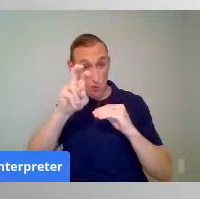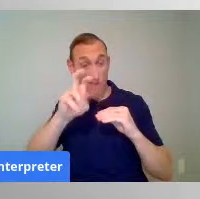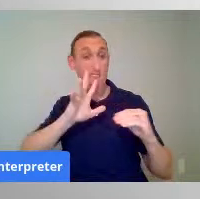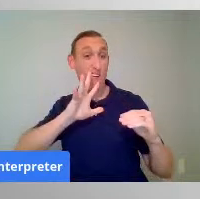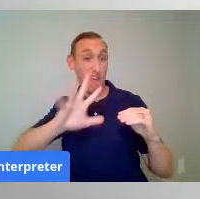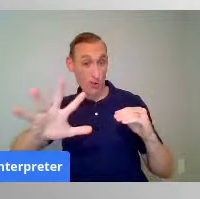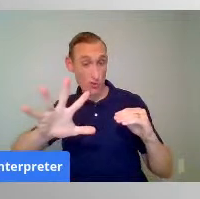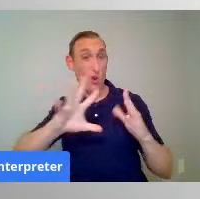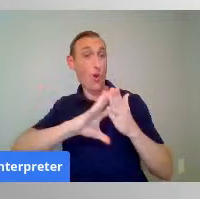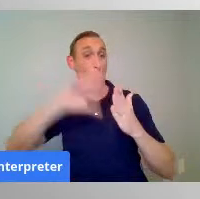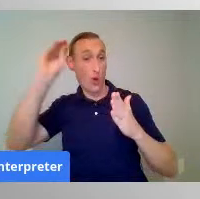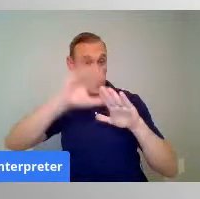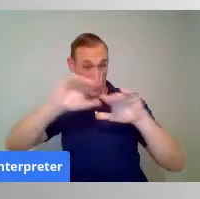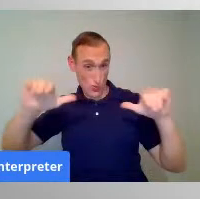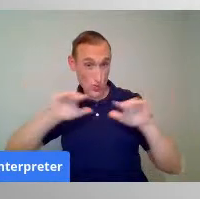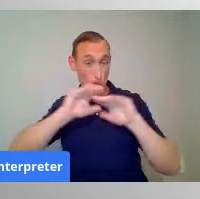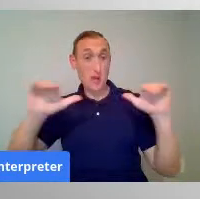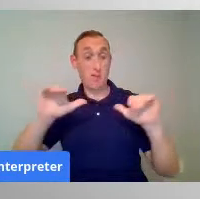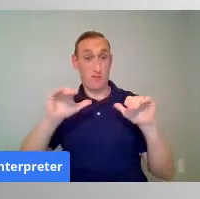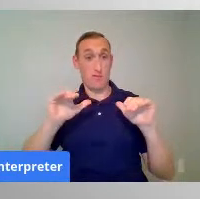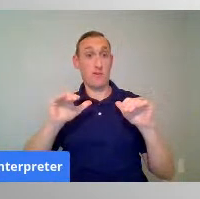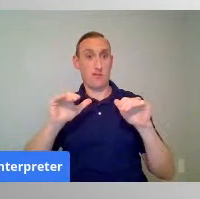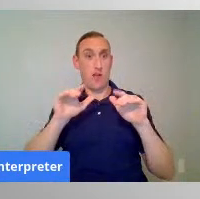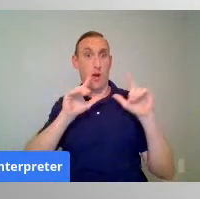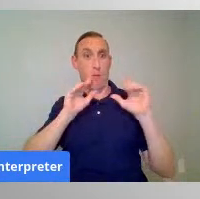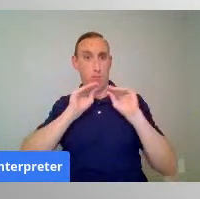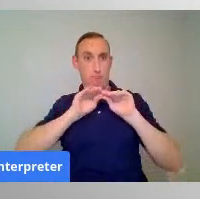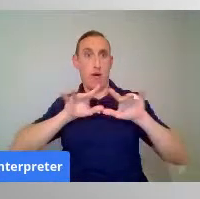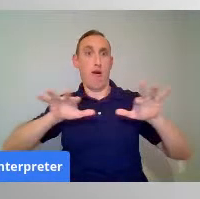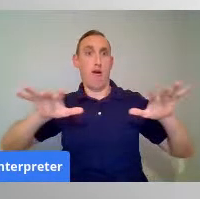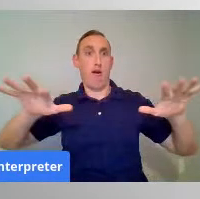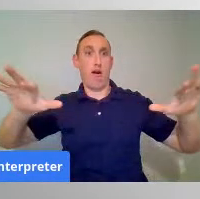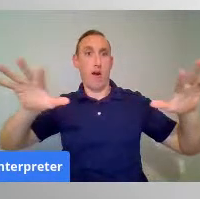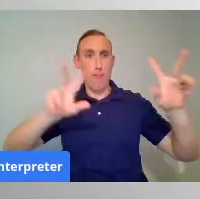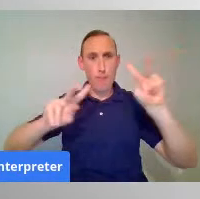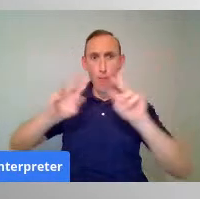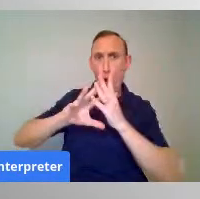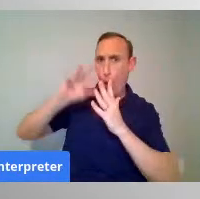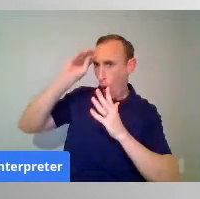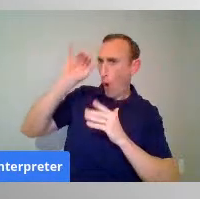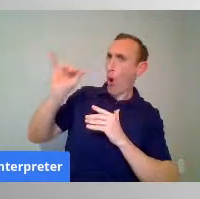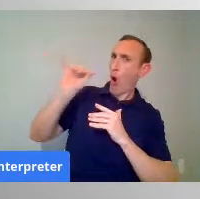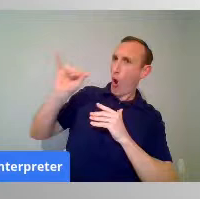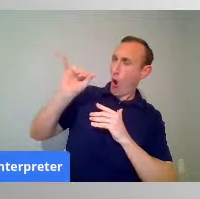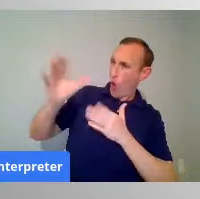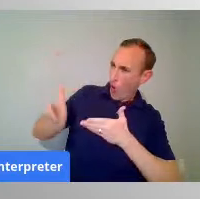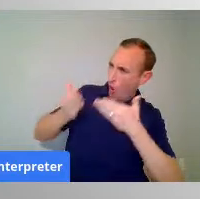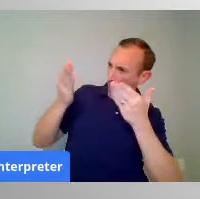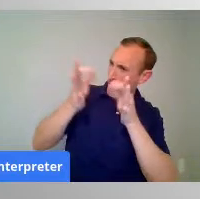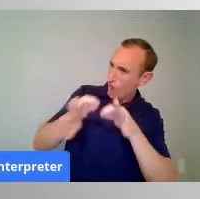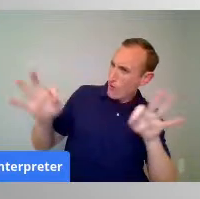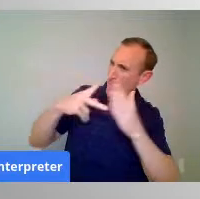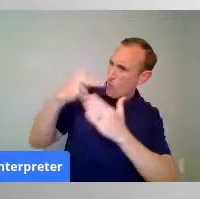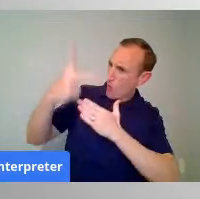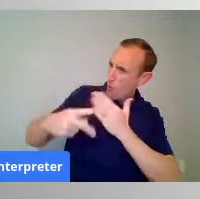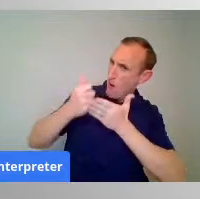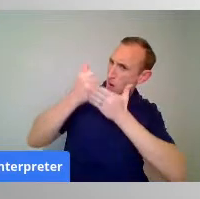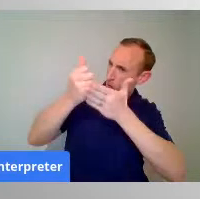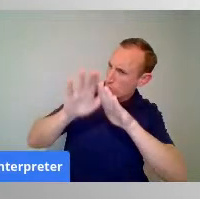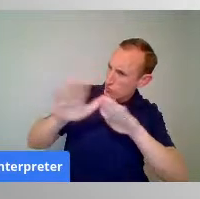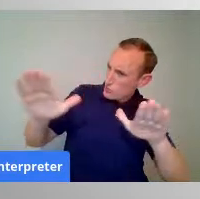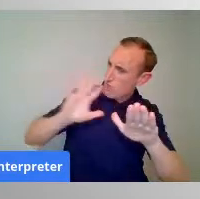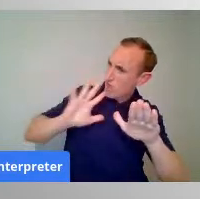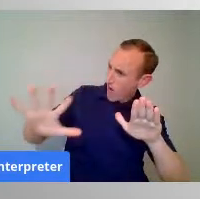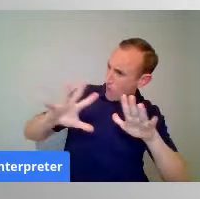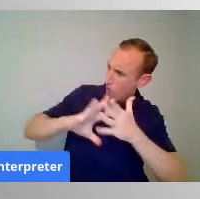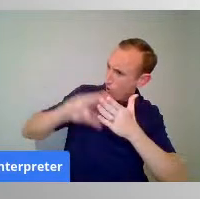There was a lot of interest prior to the pandemic shutting us down for the summer, but we're excited about reviving that again this coming